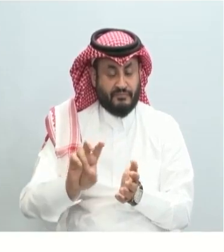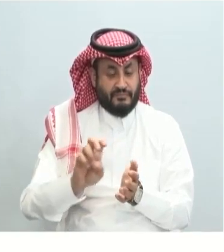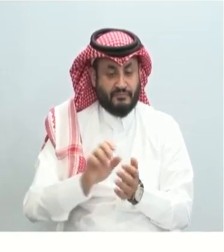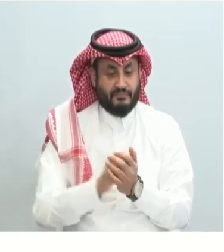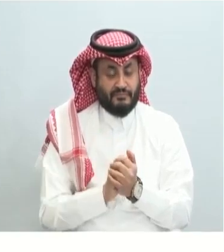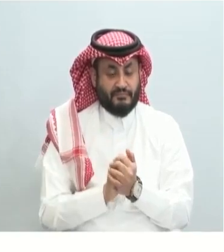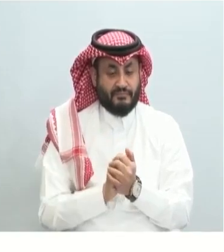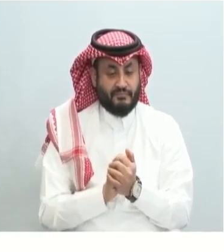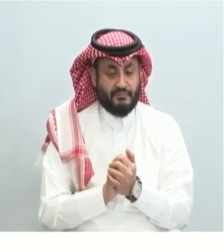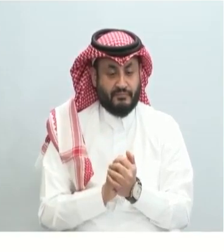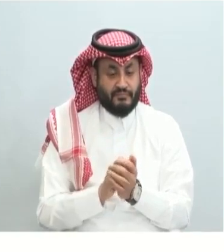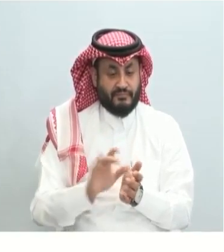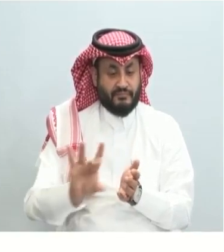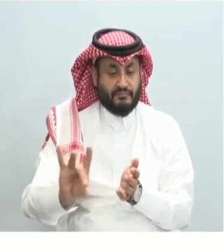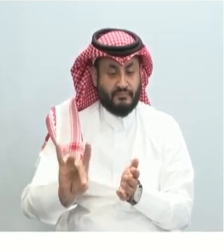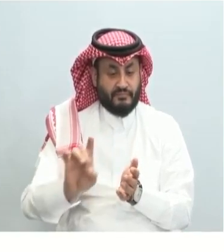70,